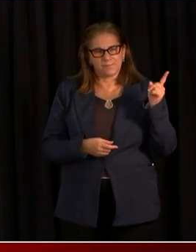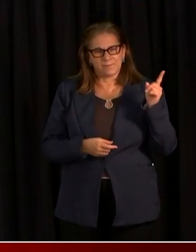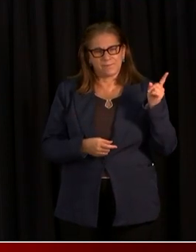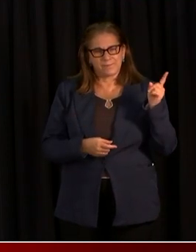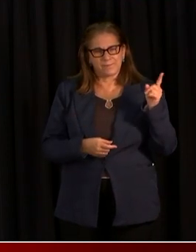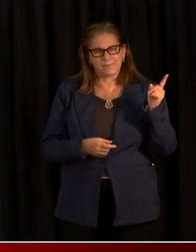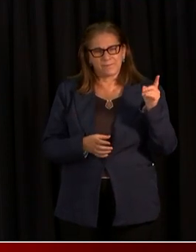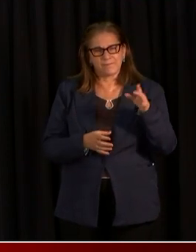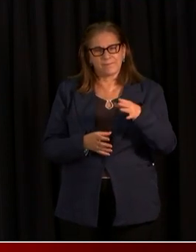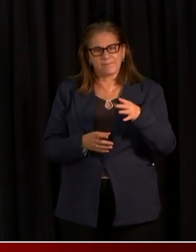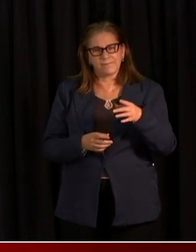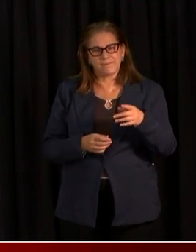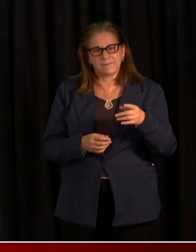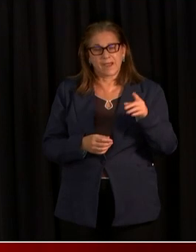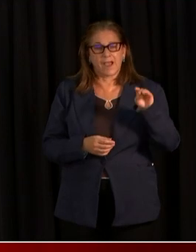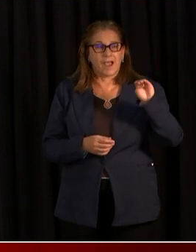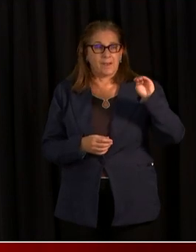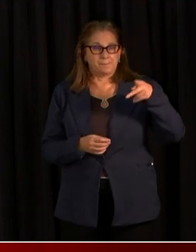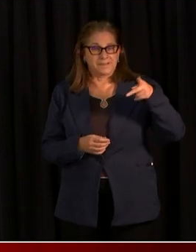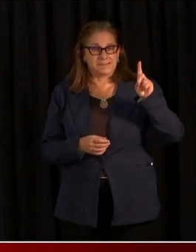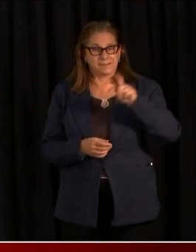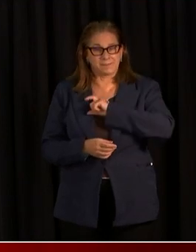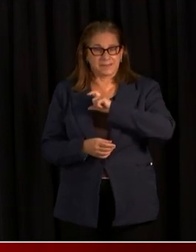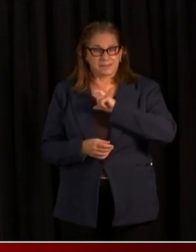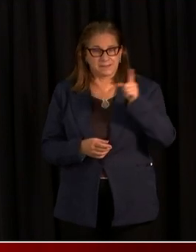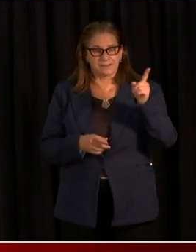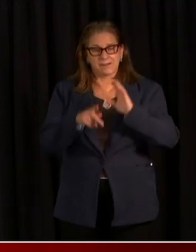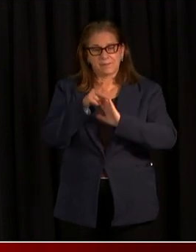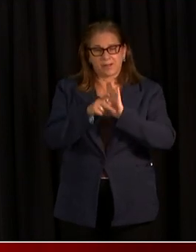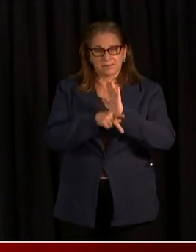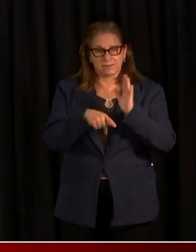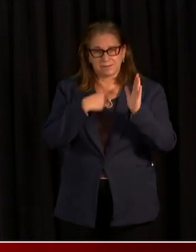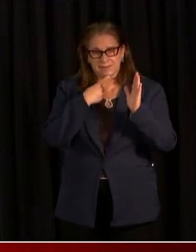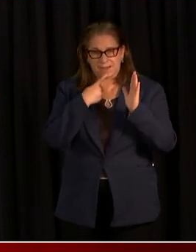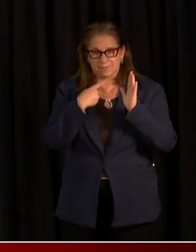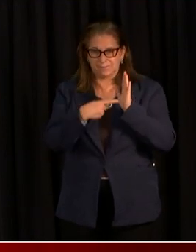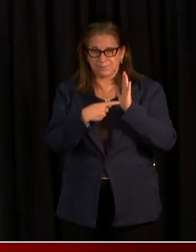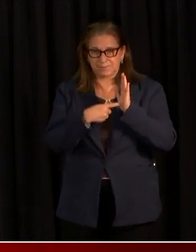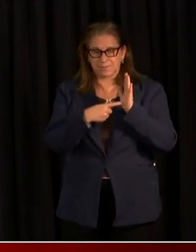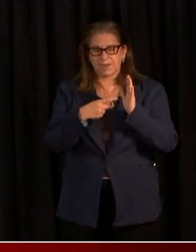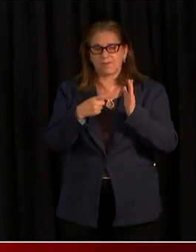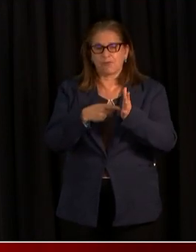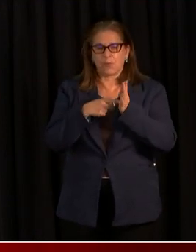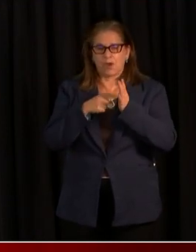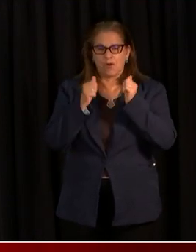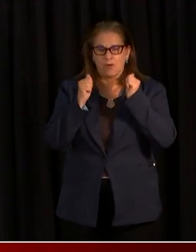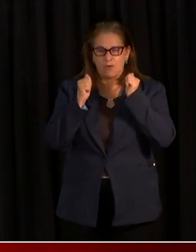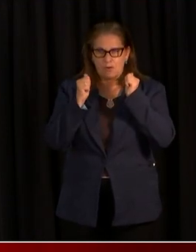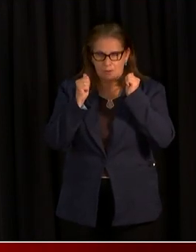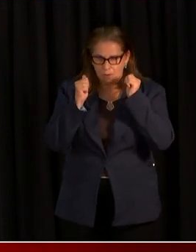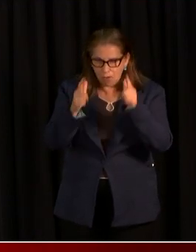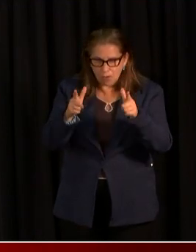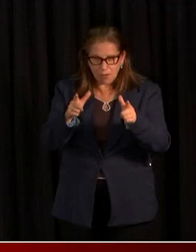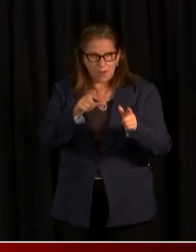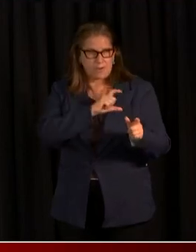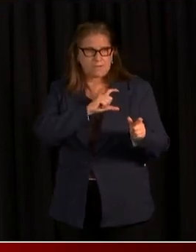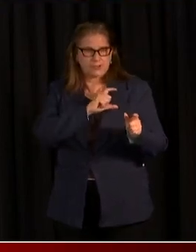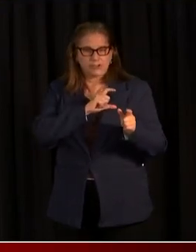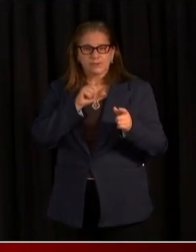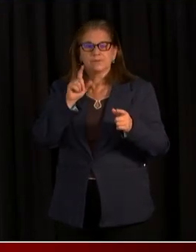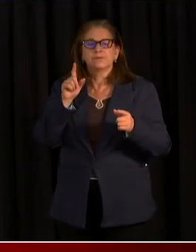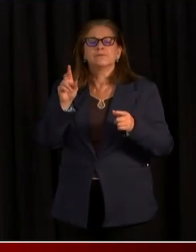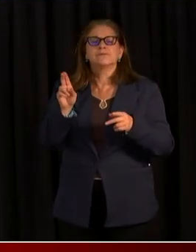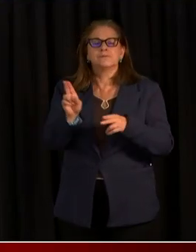Current MPD policy on the use of masks requires that all on-duty sworn and civilian members shall wear a department-issued